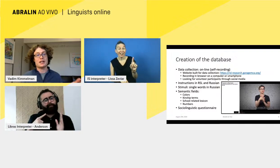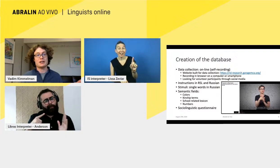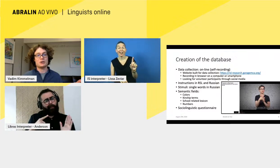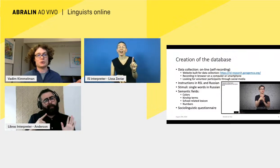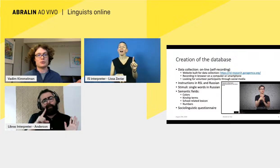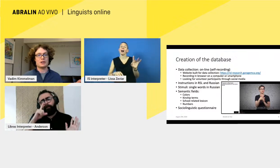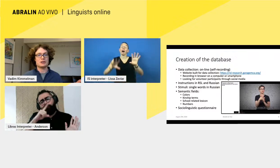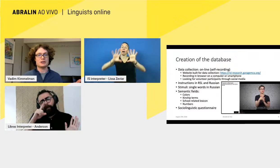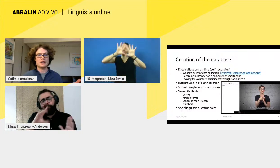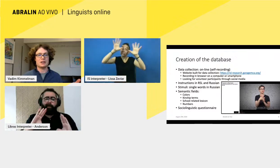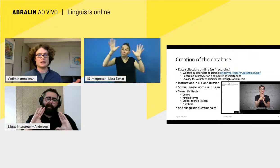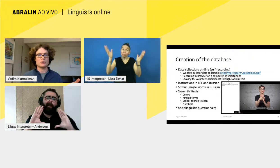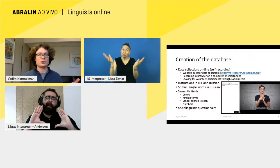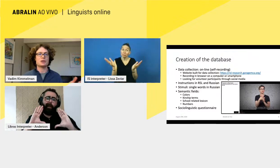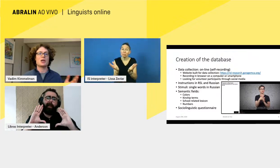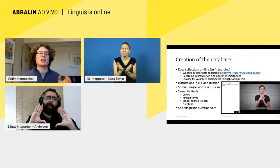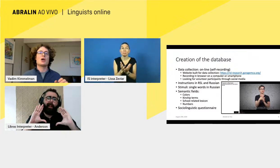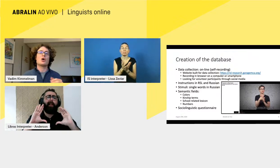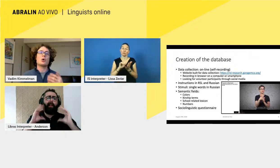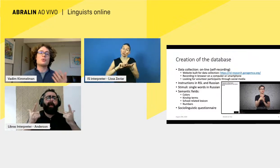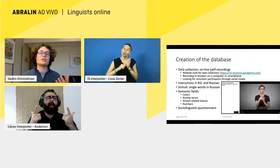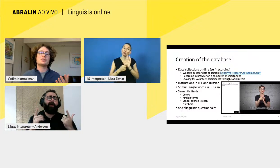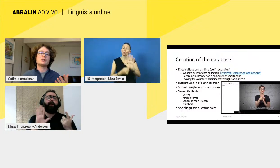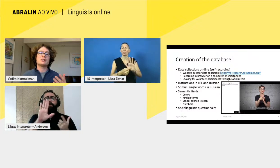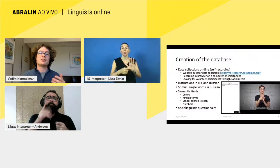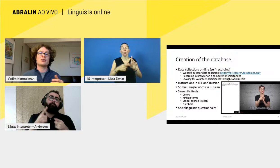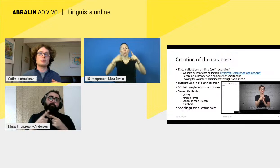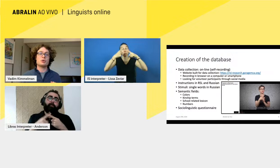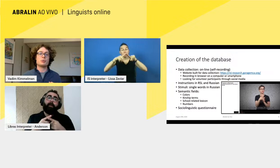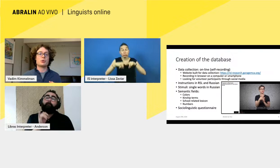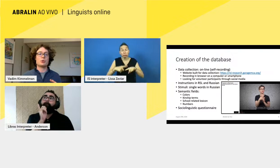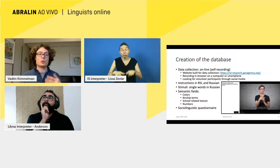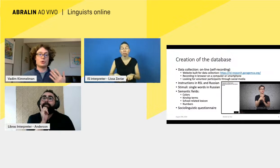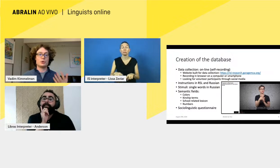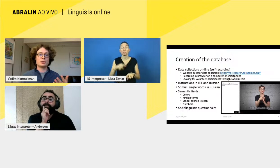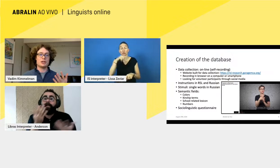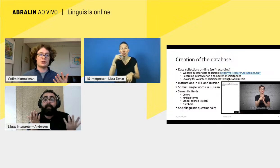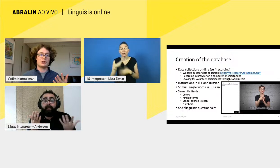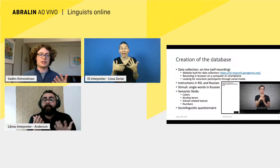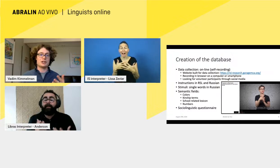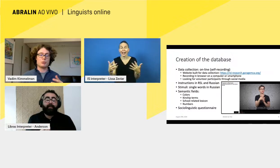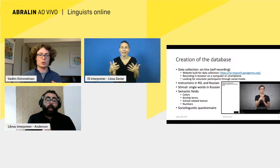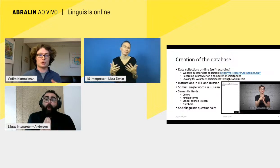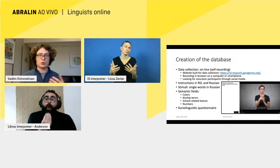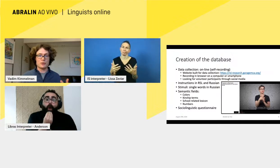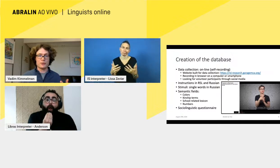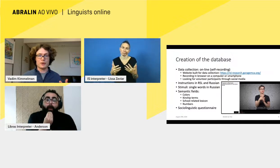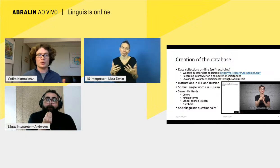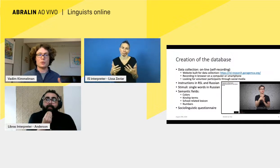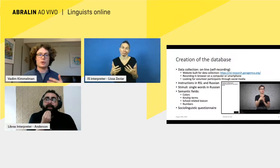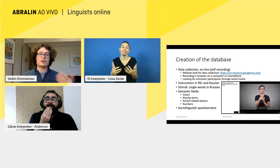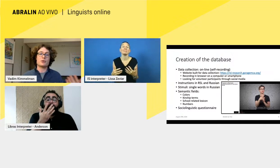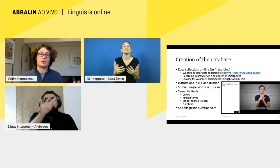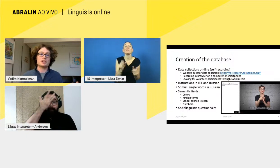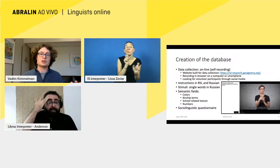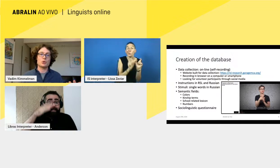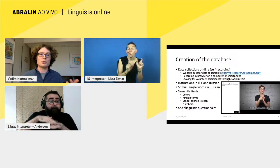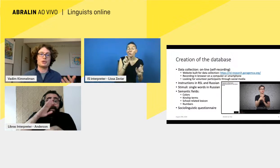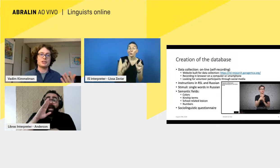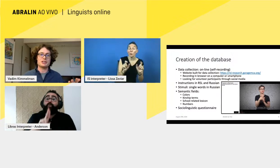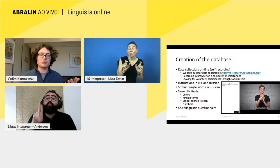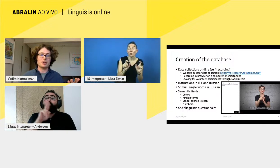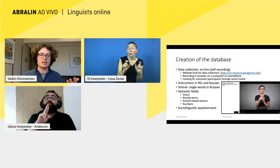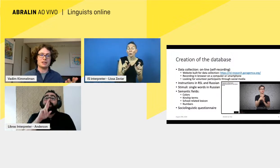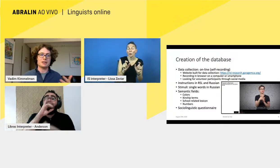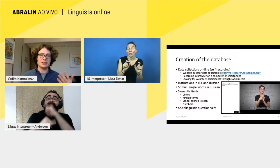of signers of Russian Sign Language. Obviously, the people who use internet most often were the ones